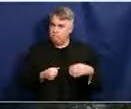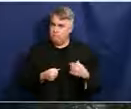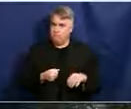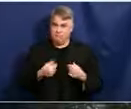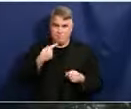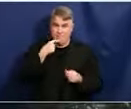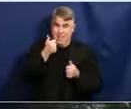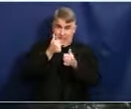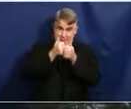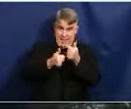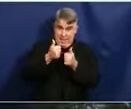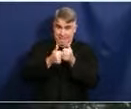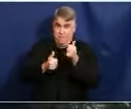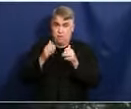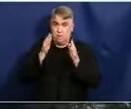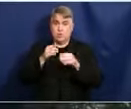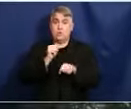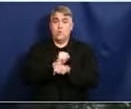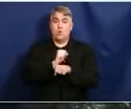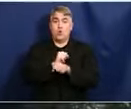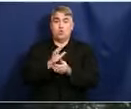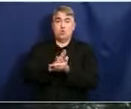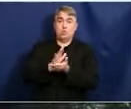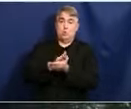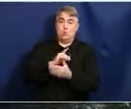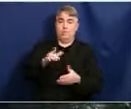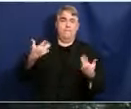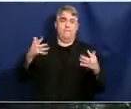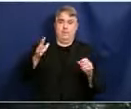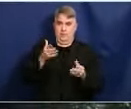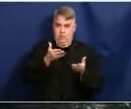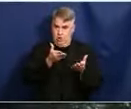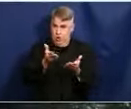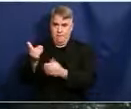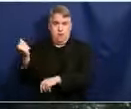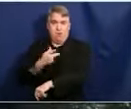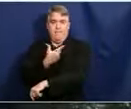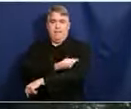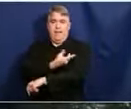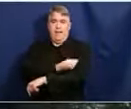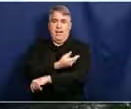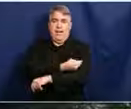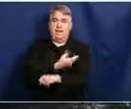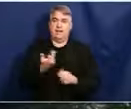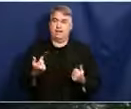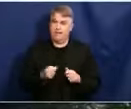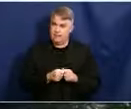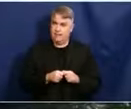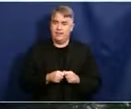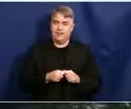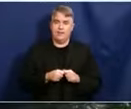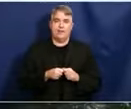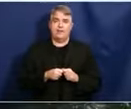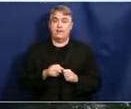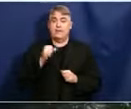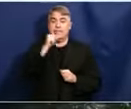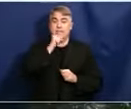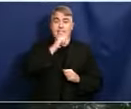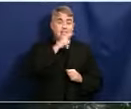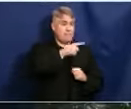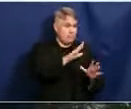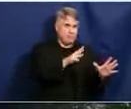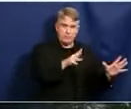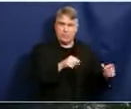County. And so we're seeing tremendous progress there, progress with seniors, progress with efforts around the homeless. Chief Meacham will